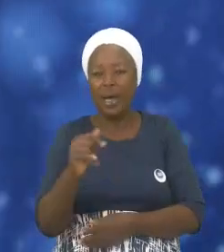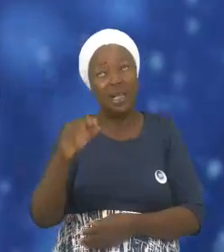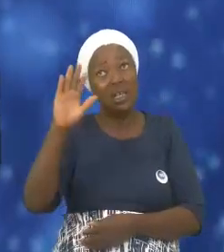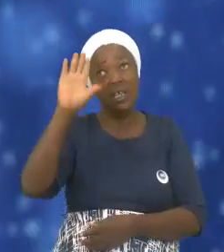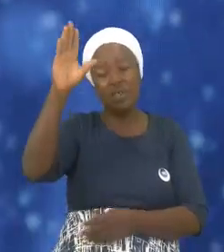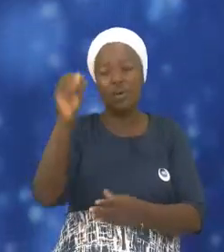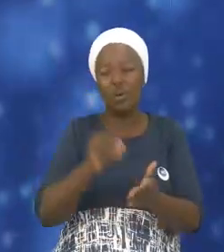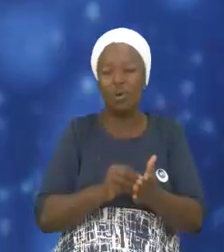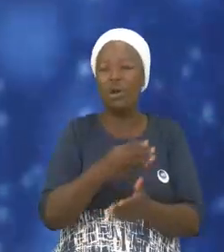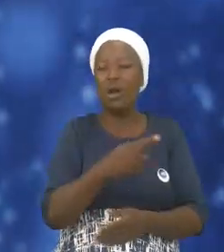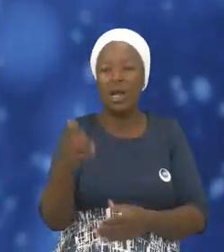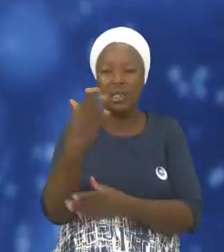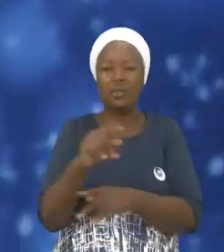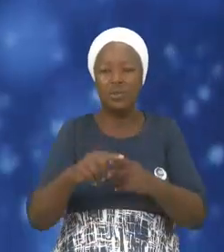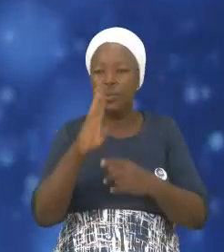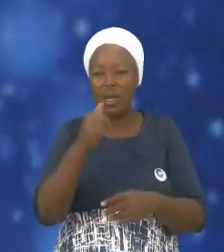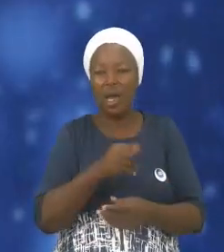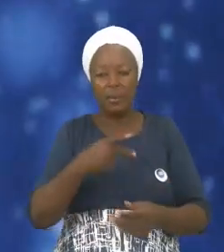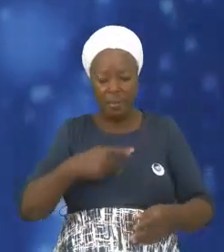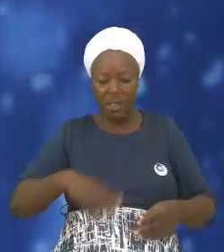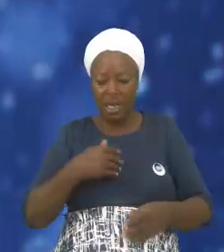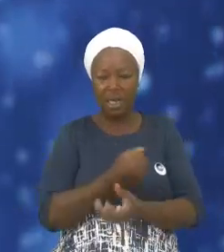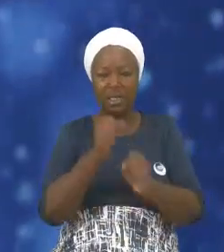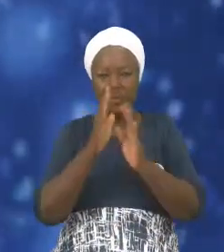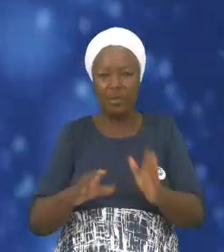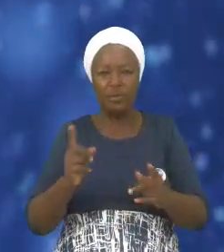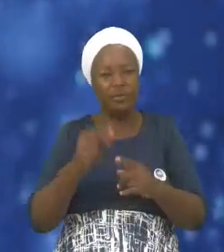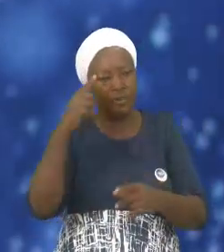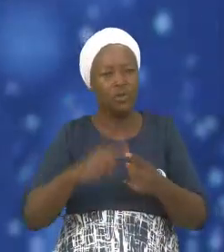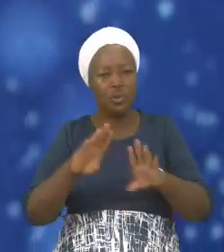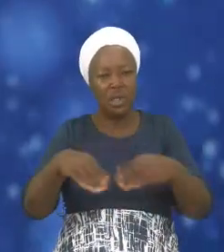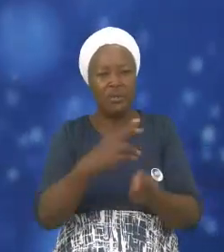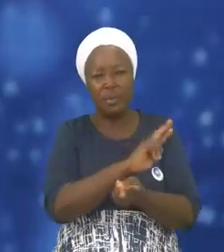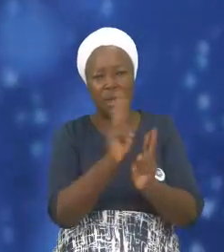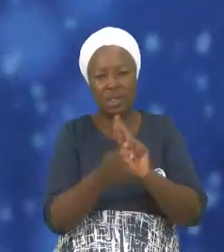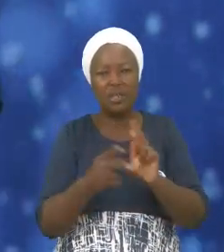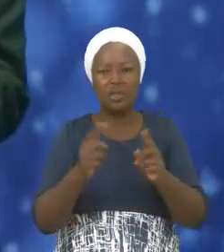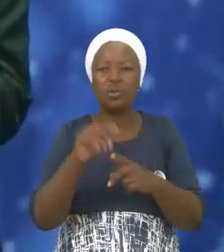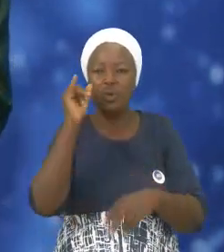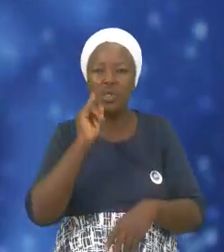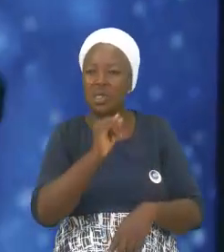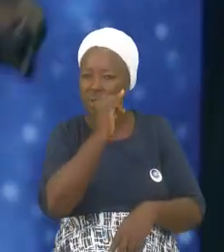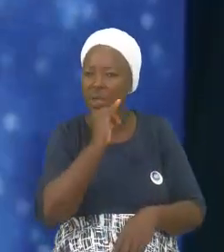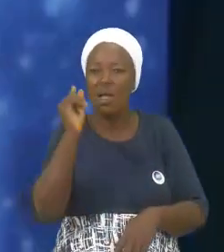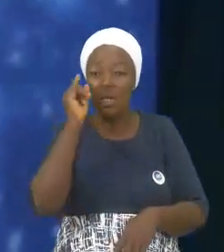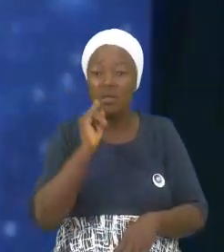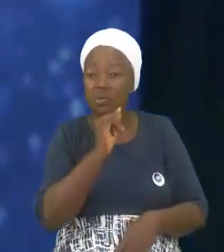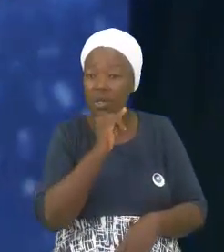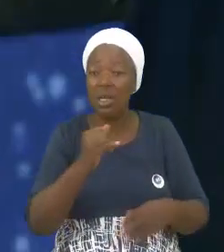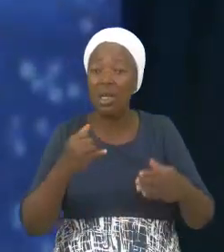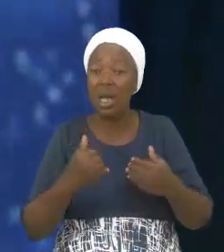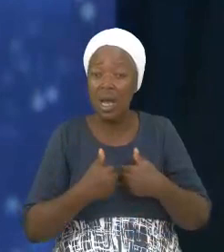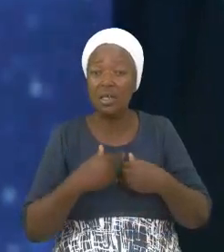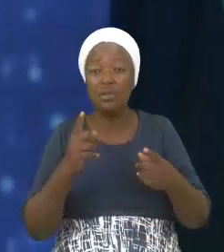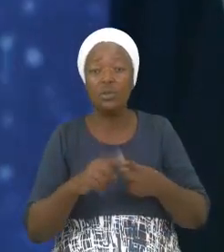prince and a savior, for to give repentance to Israel. Israel had to repent. A nation,